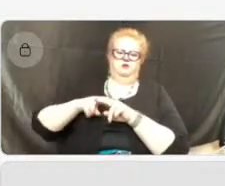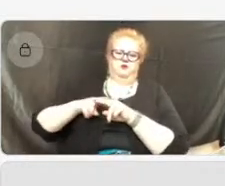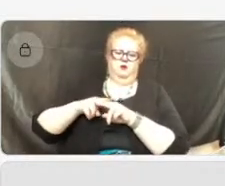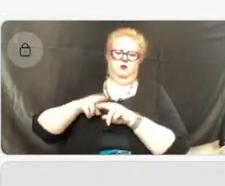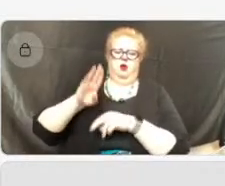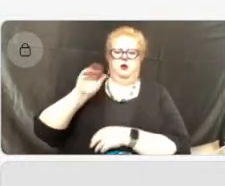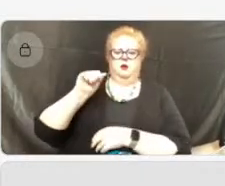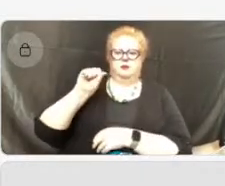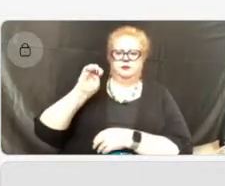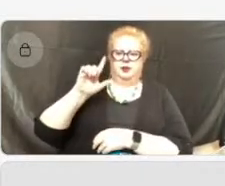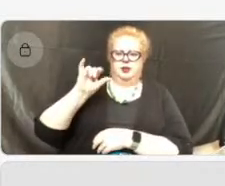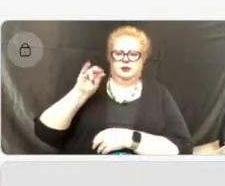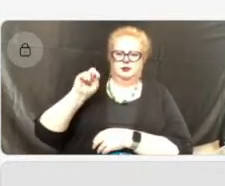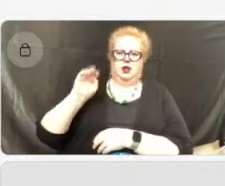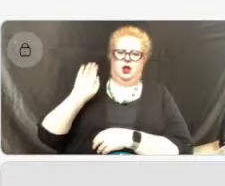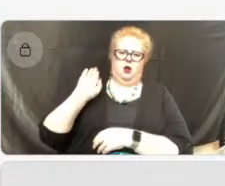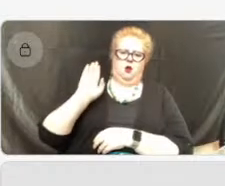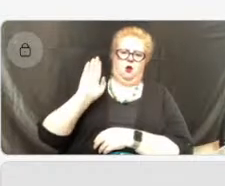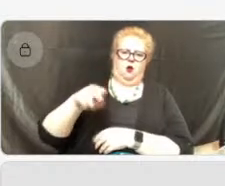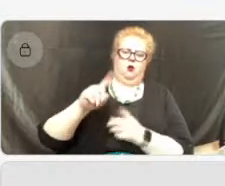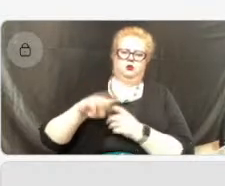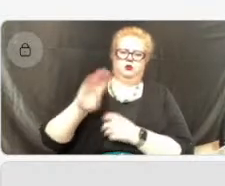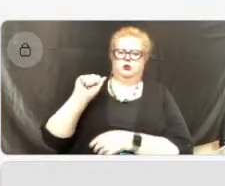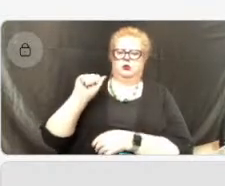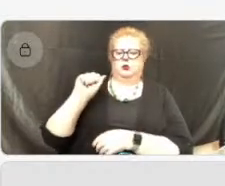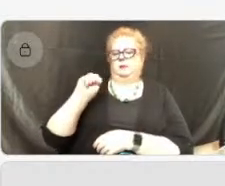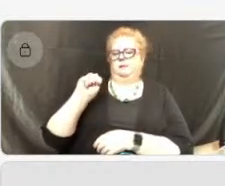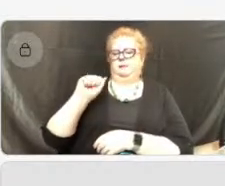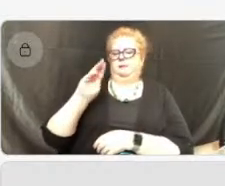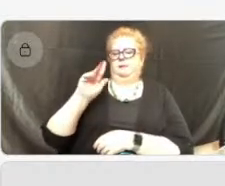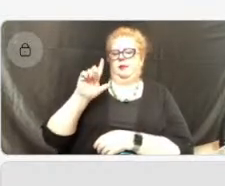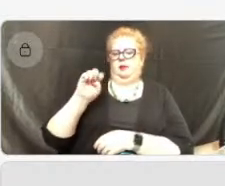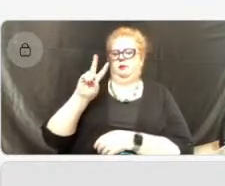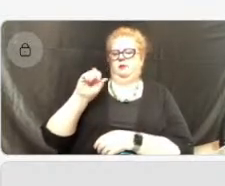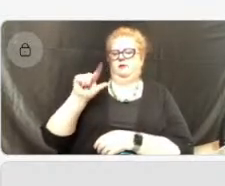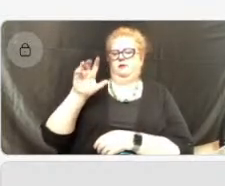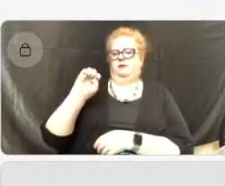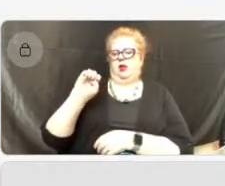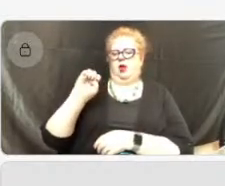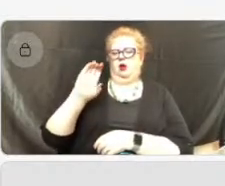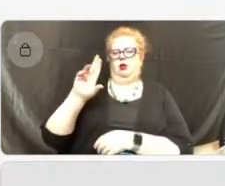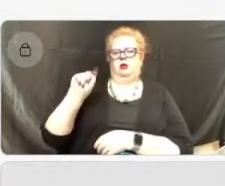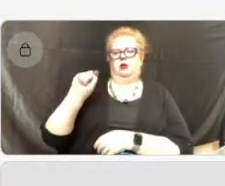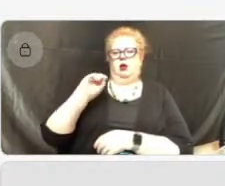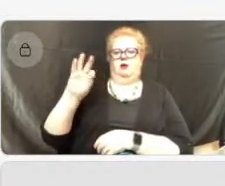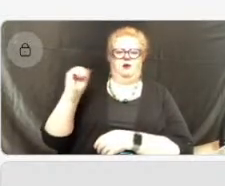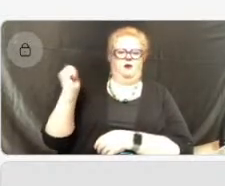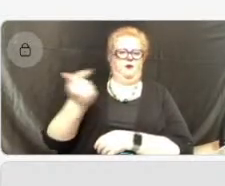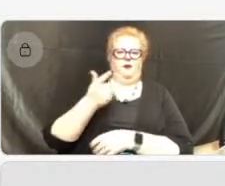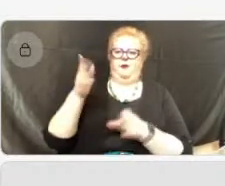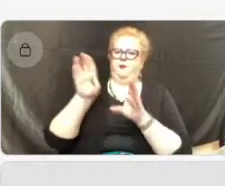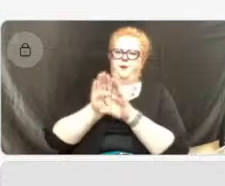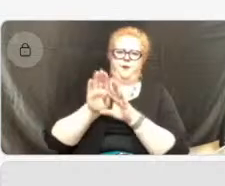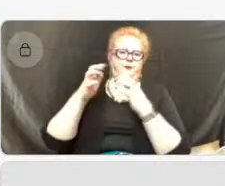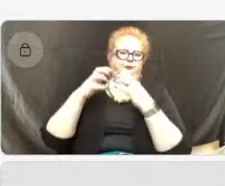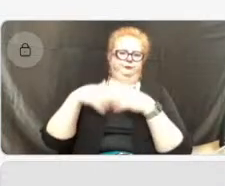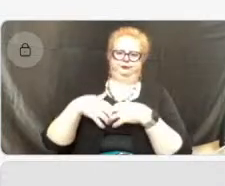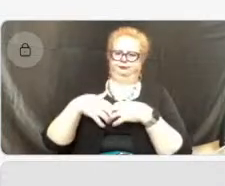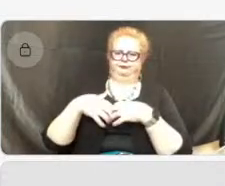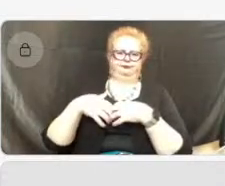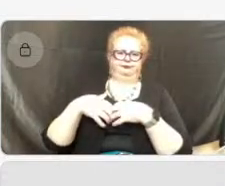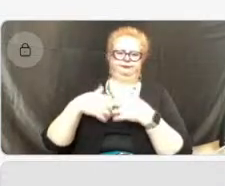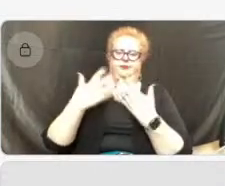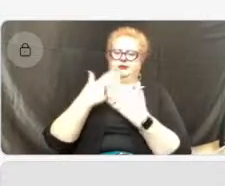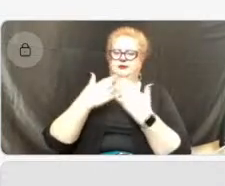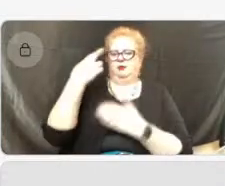down to Mableville Cutoff, and they're all closed. For some reason or other, they